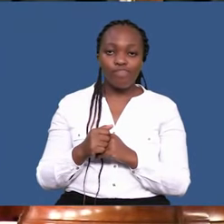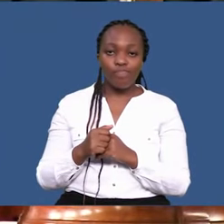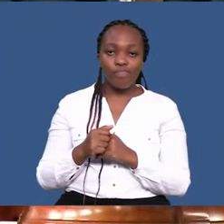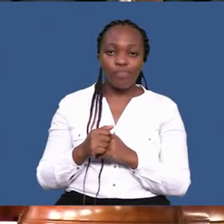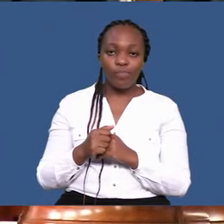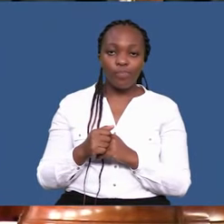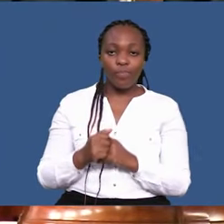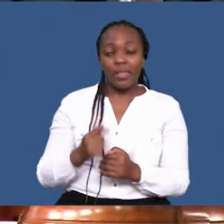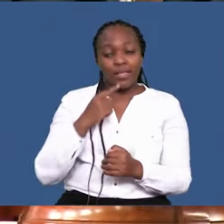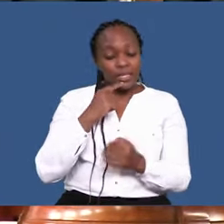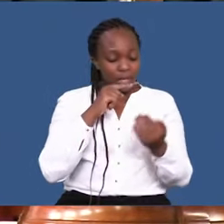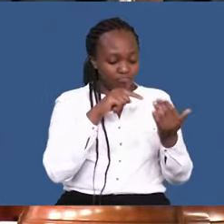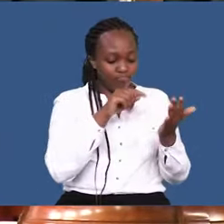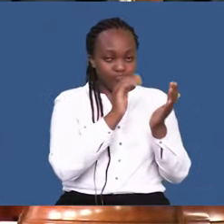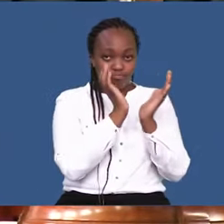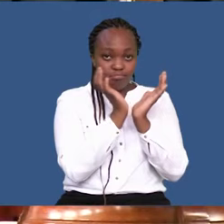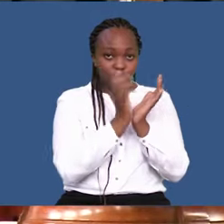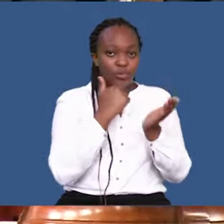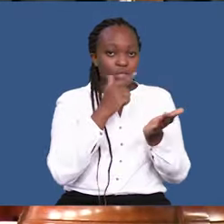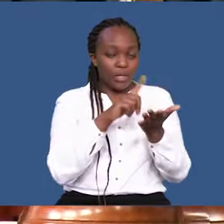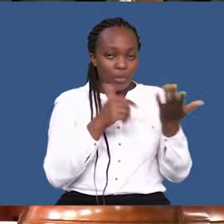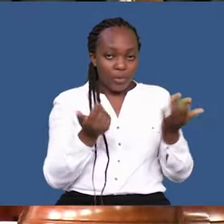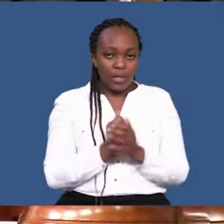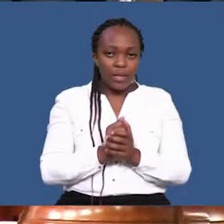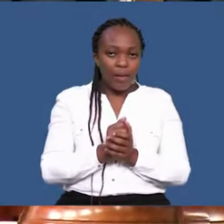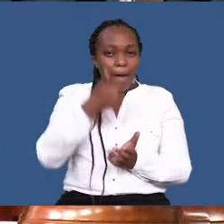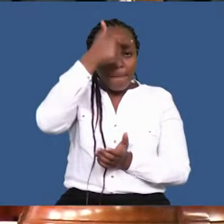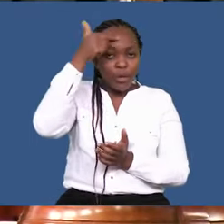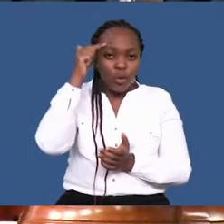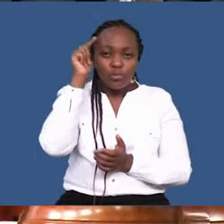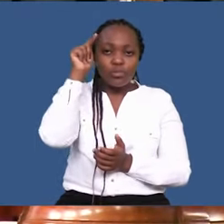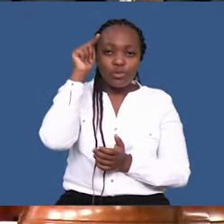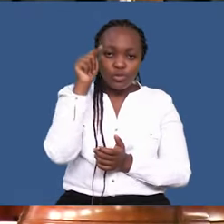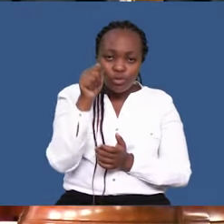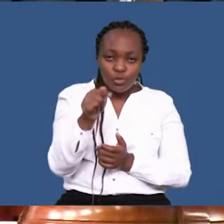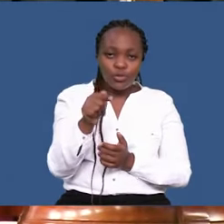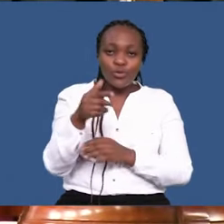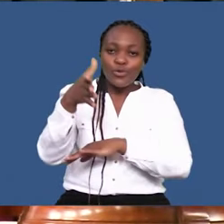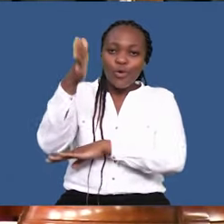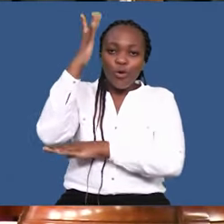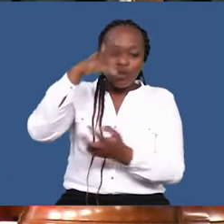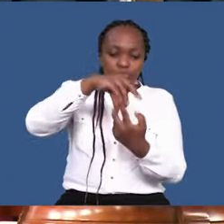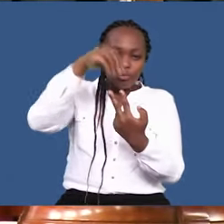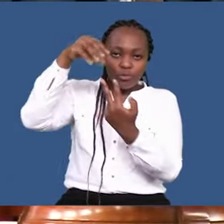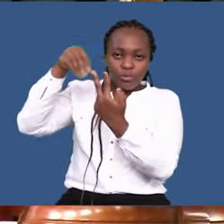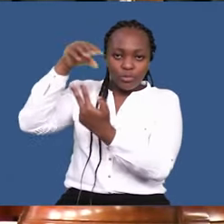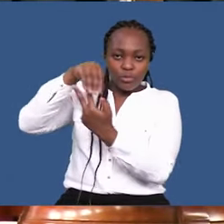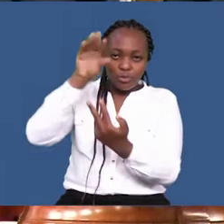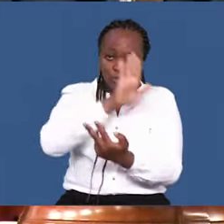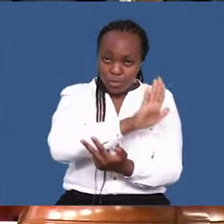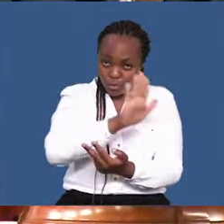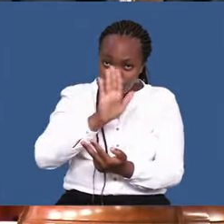are God's chosen, you are holy, you are beloved people, you should acquire this new status